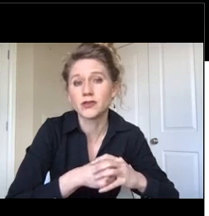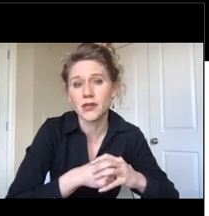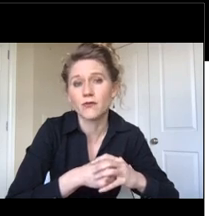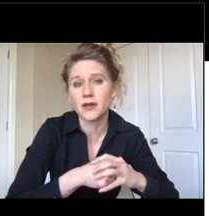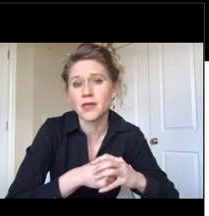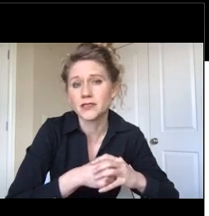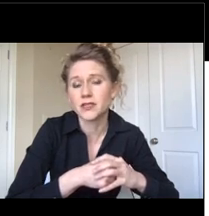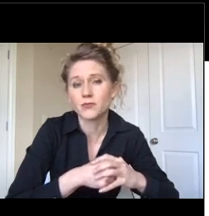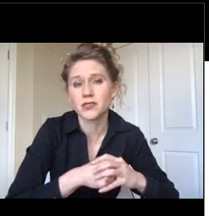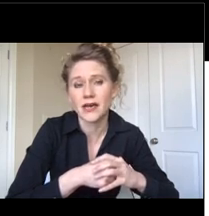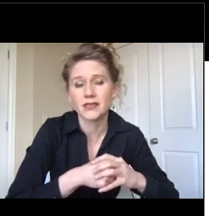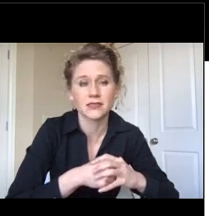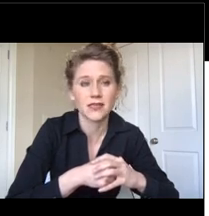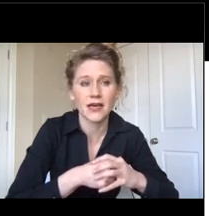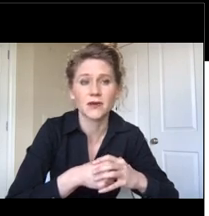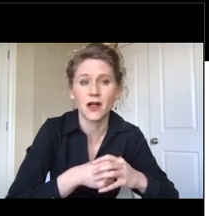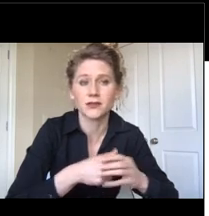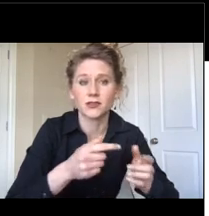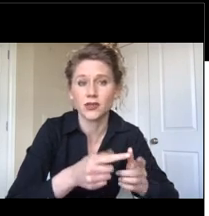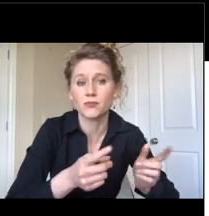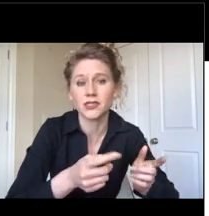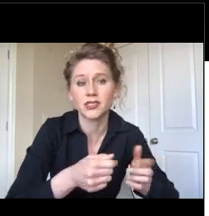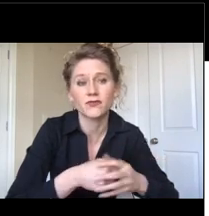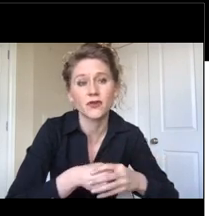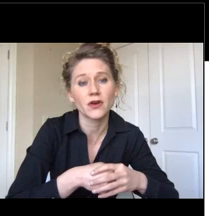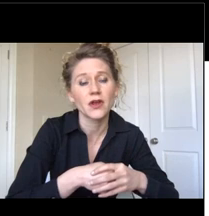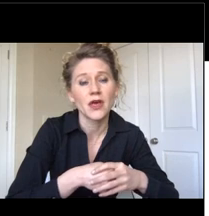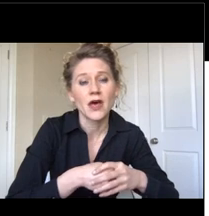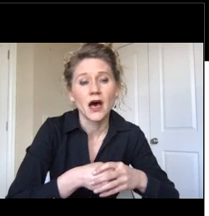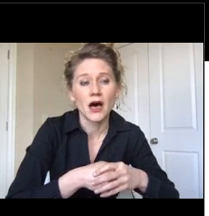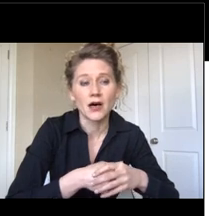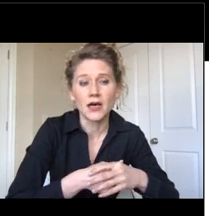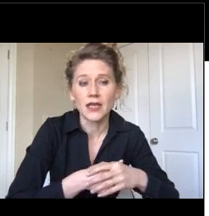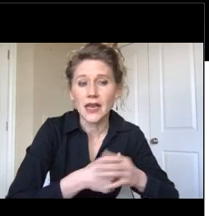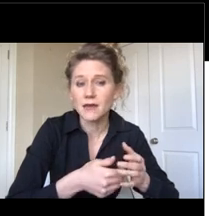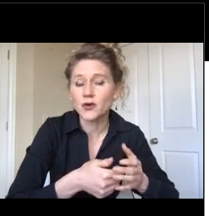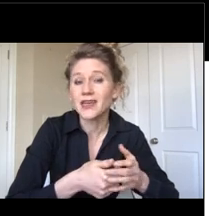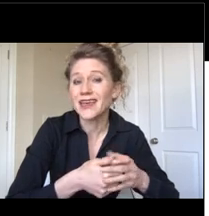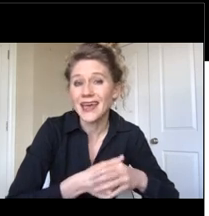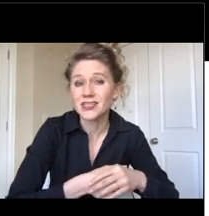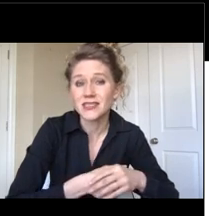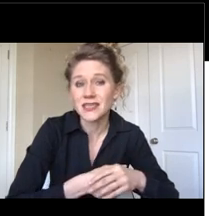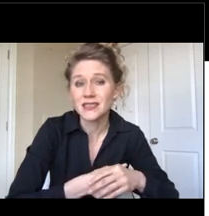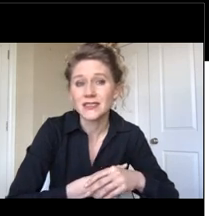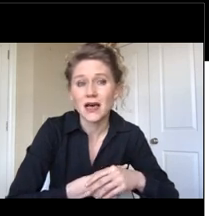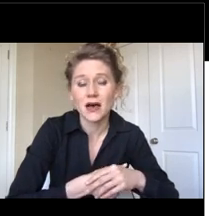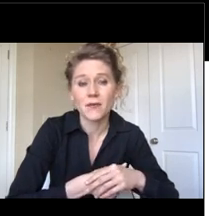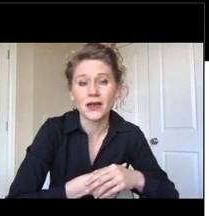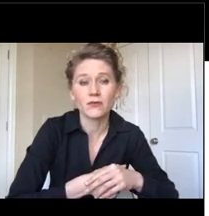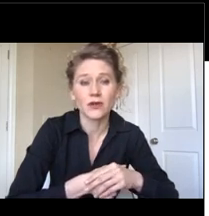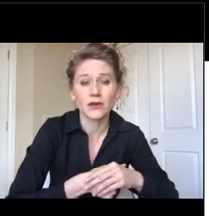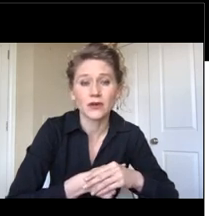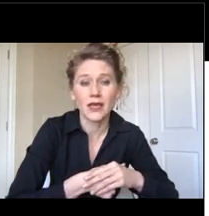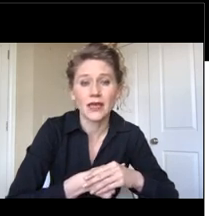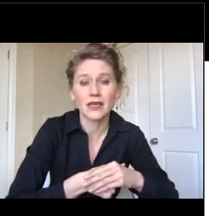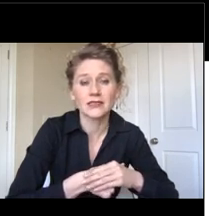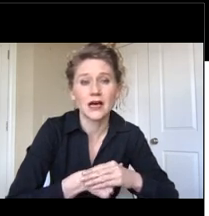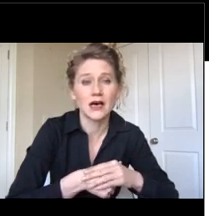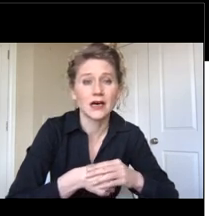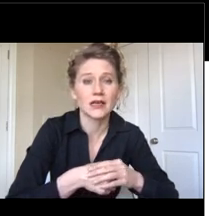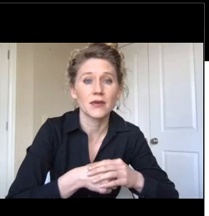do understand what it means to protect taxpayer dollars and stretch budgets further. Neighboring agencies, how do you